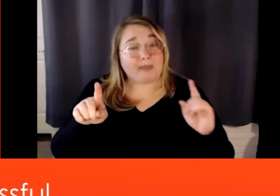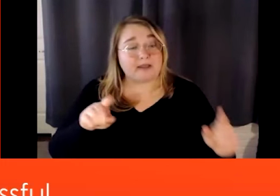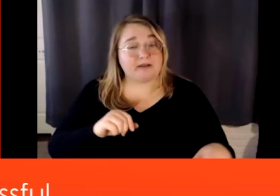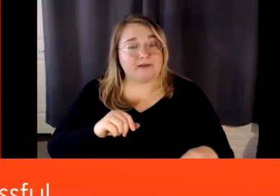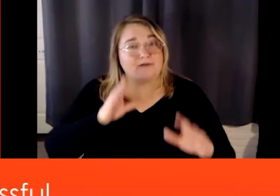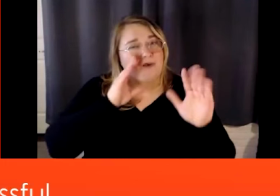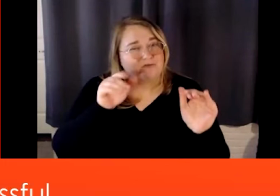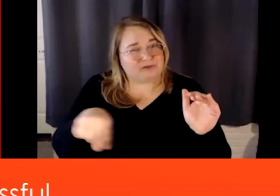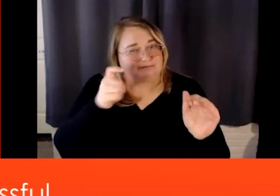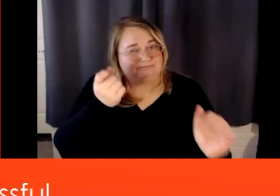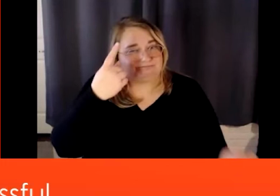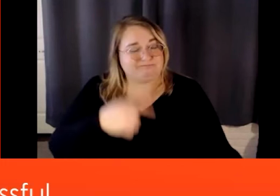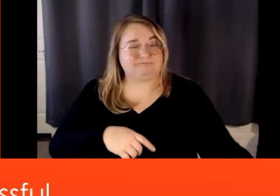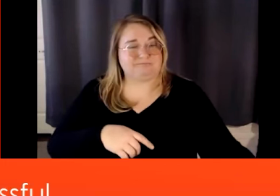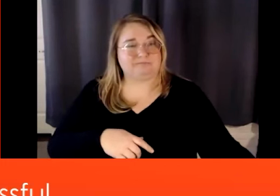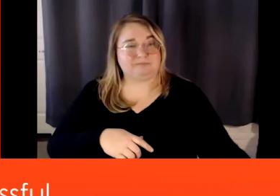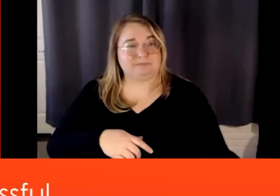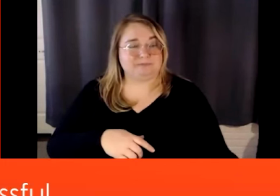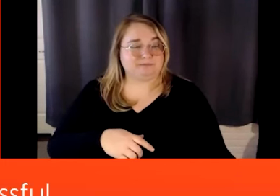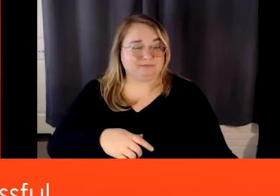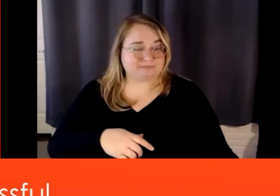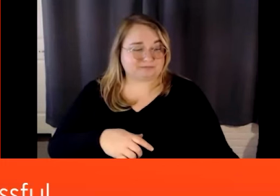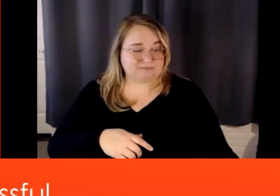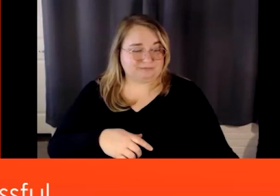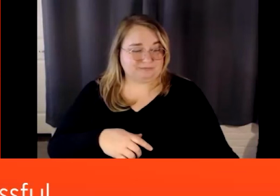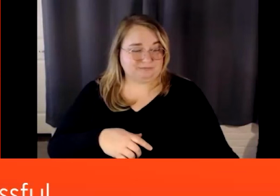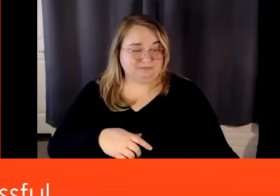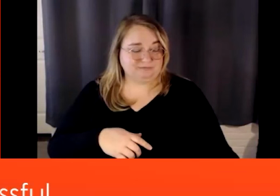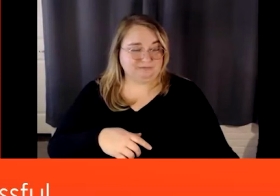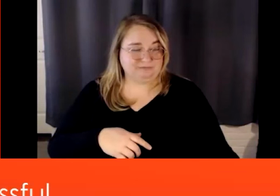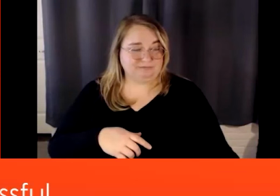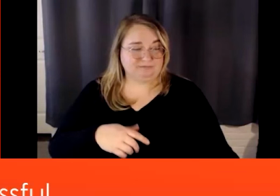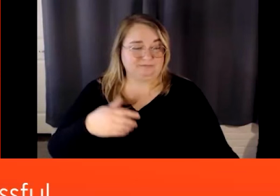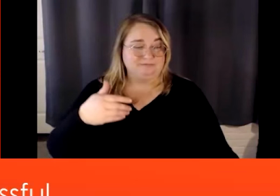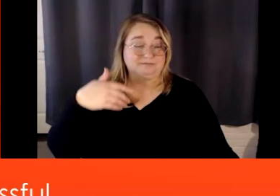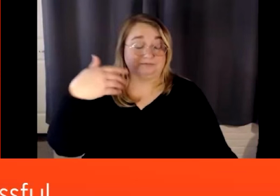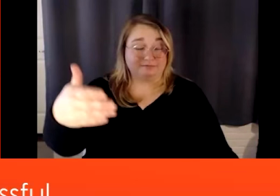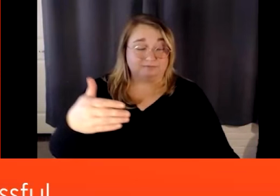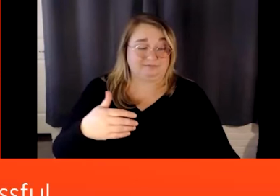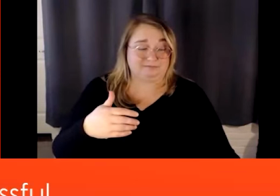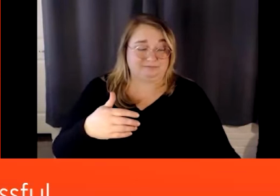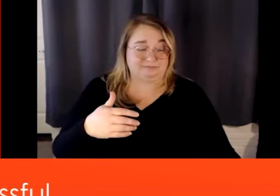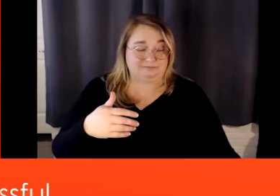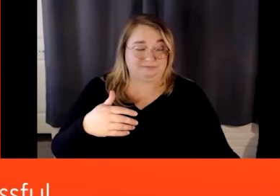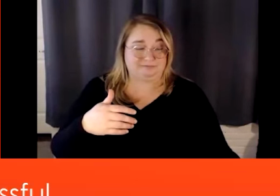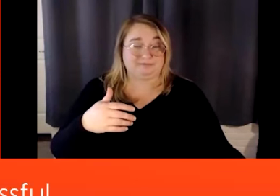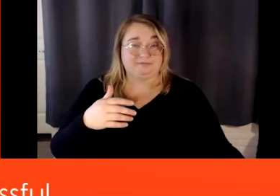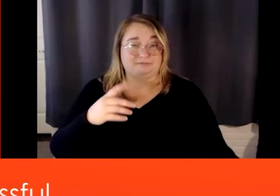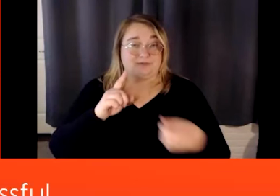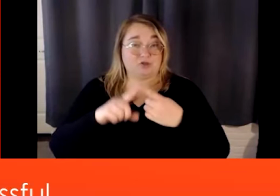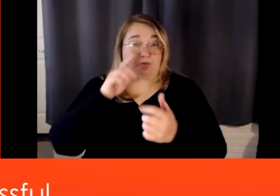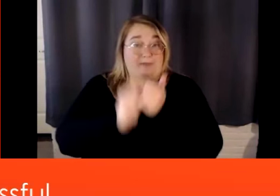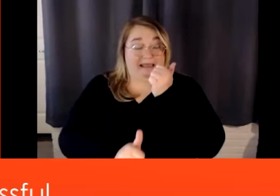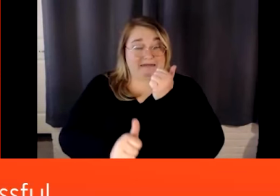hopefully you get that idea. So then it goes on to say, to pass a competency,